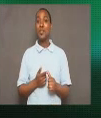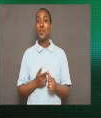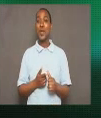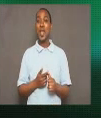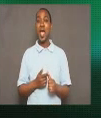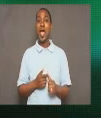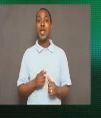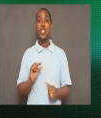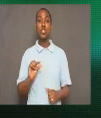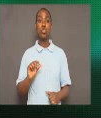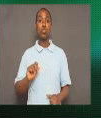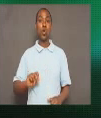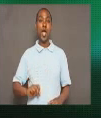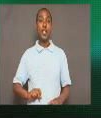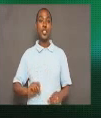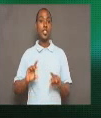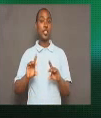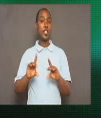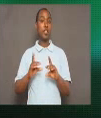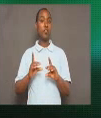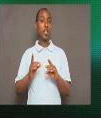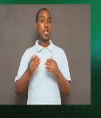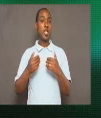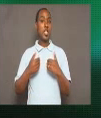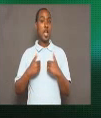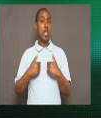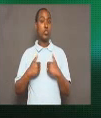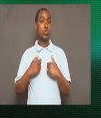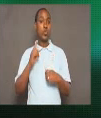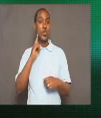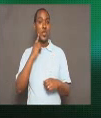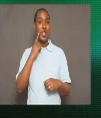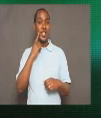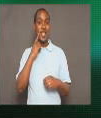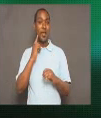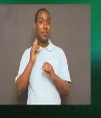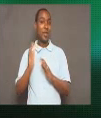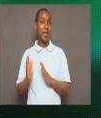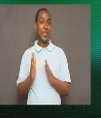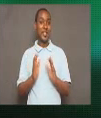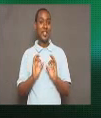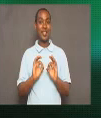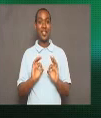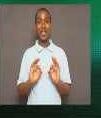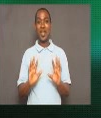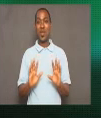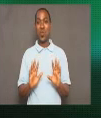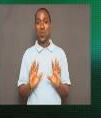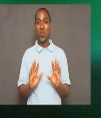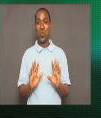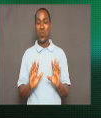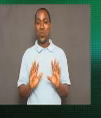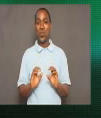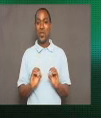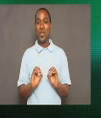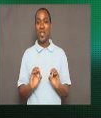intestine cannot make its own enzymes as food enters the small